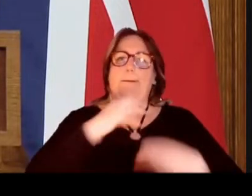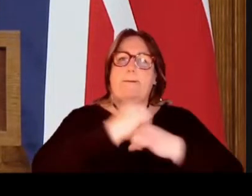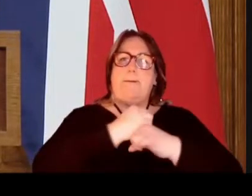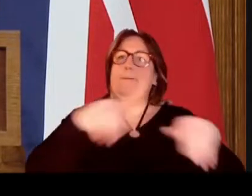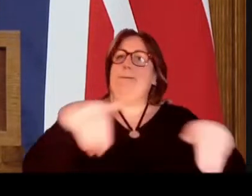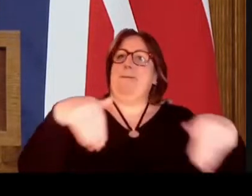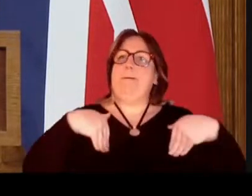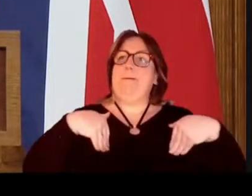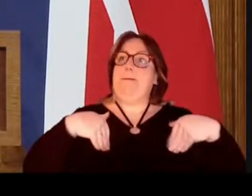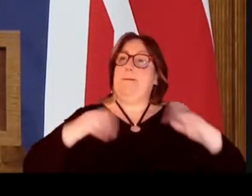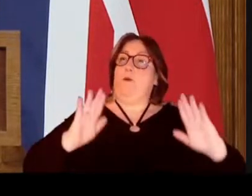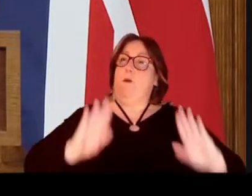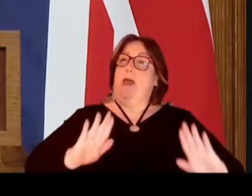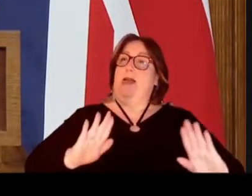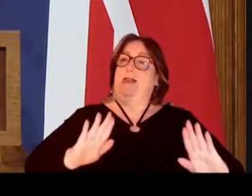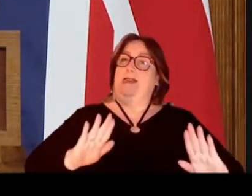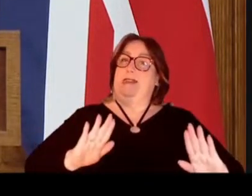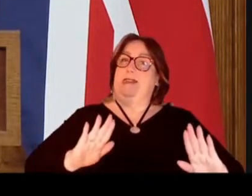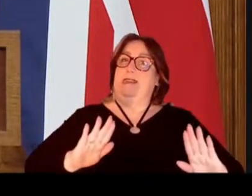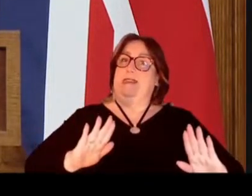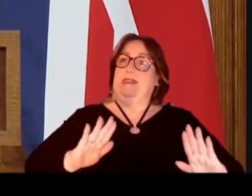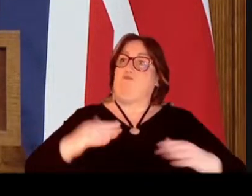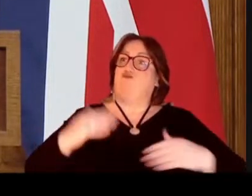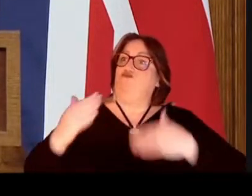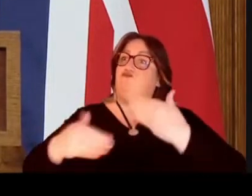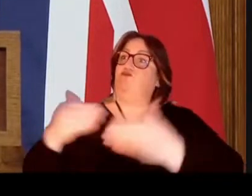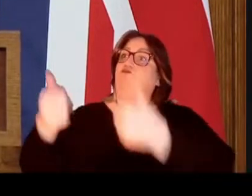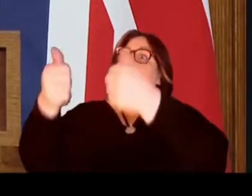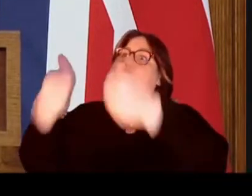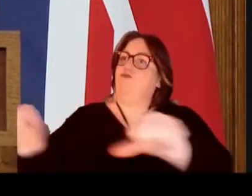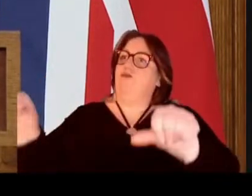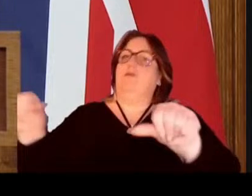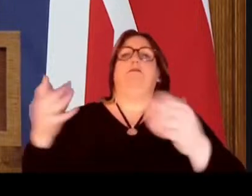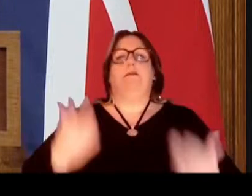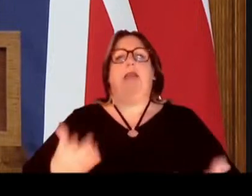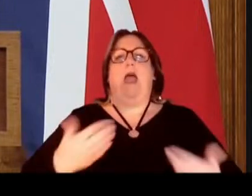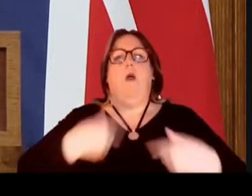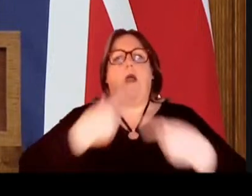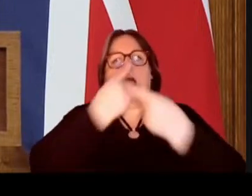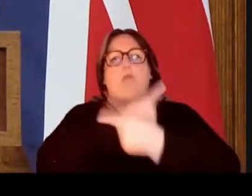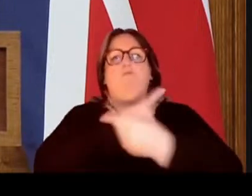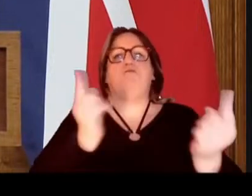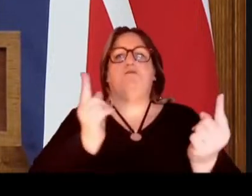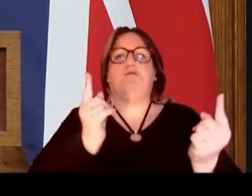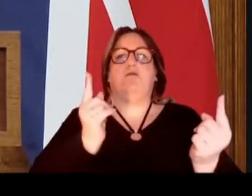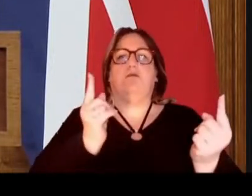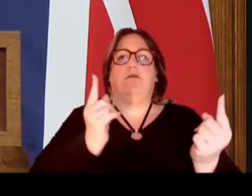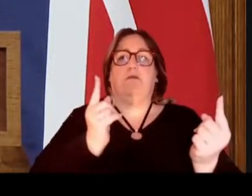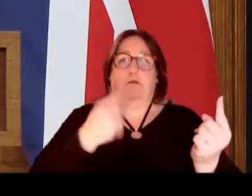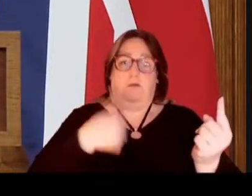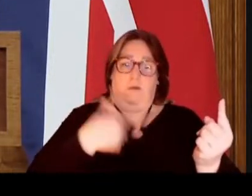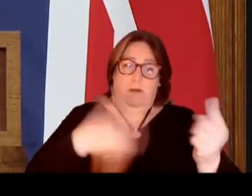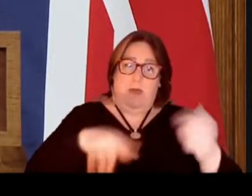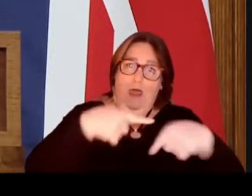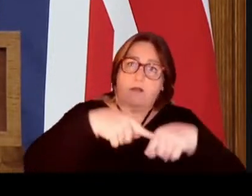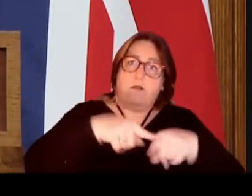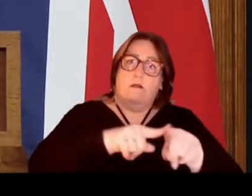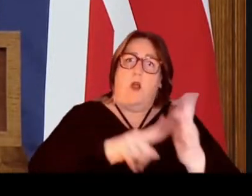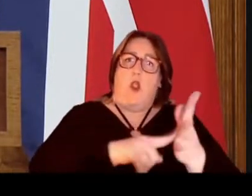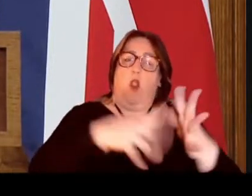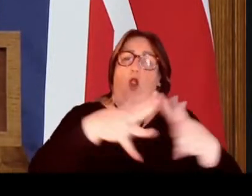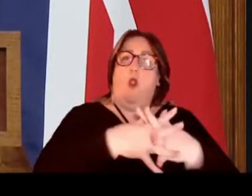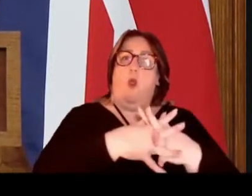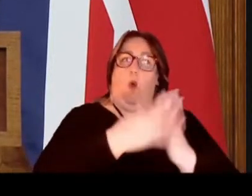had. That is why the law of this country forbade me or anyone else from